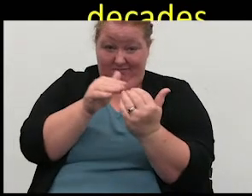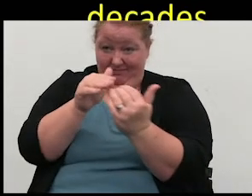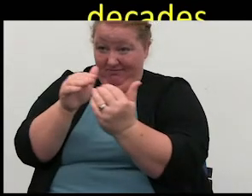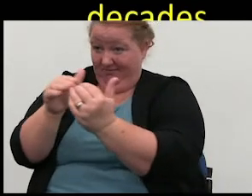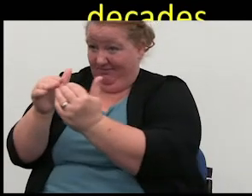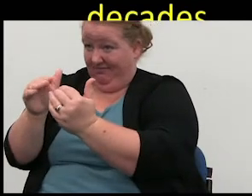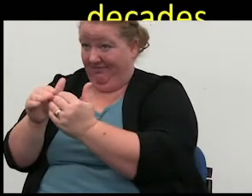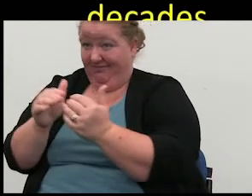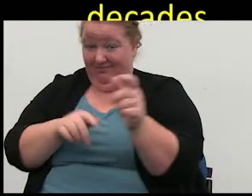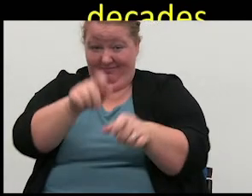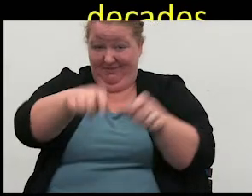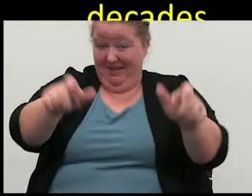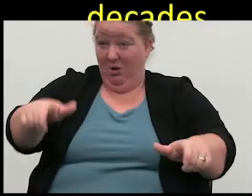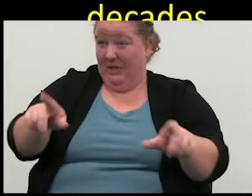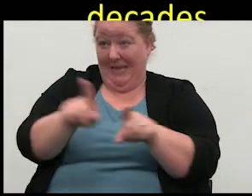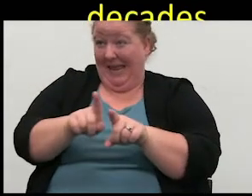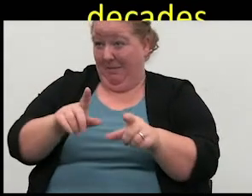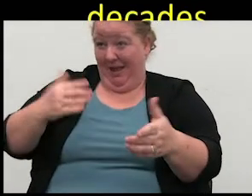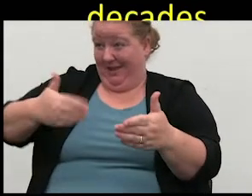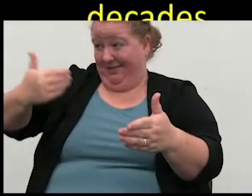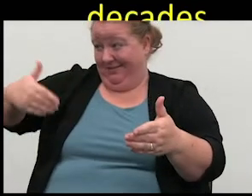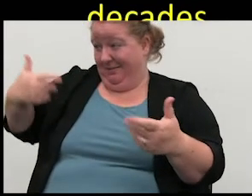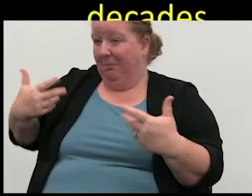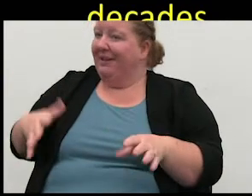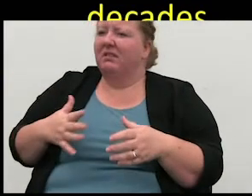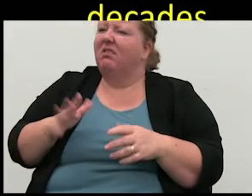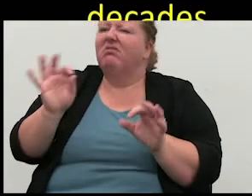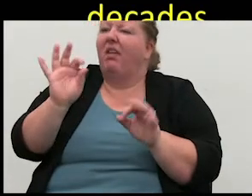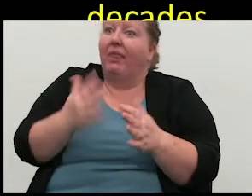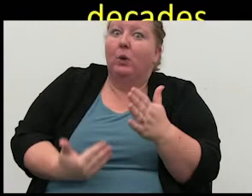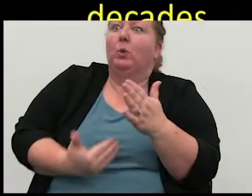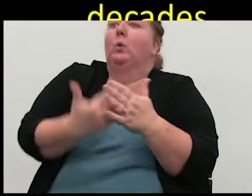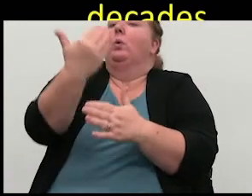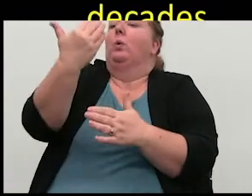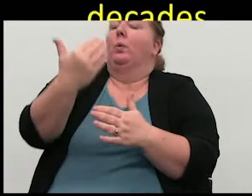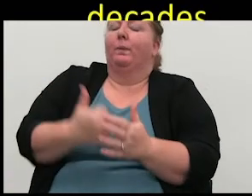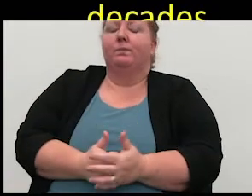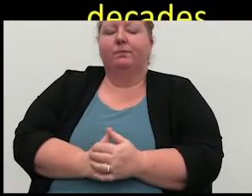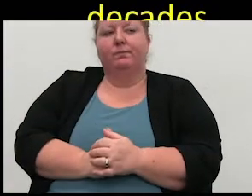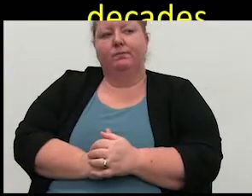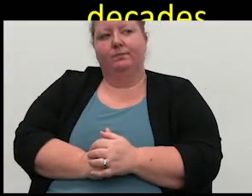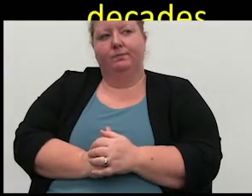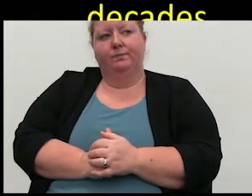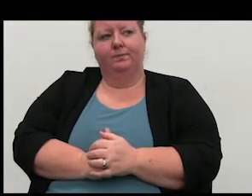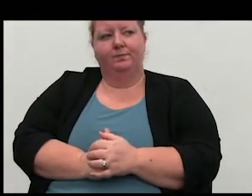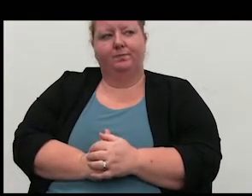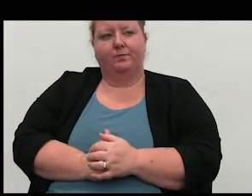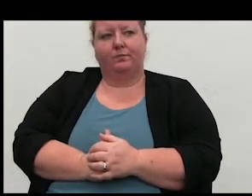for decades. So there's nothing spectacularly new about this in 2016.